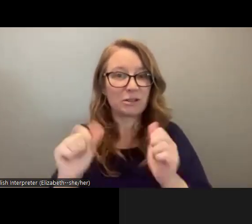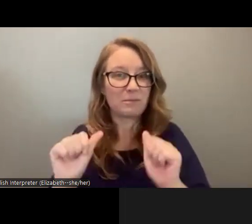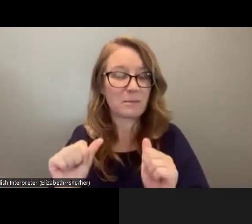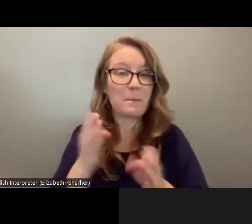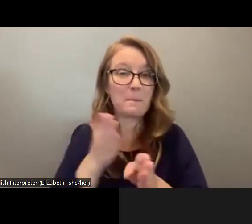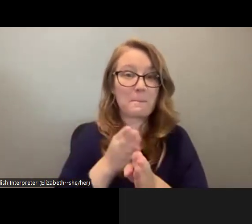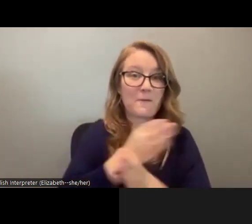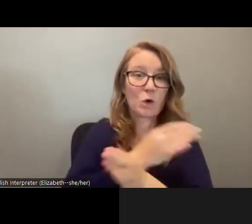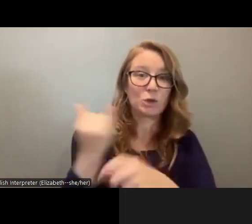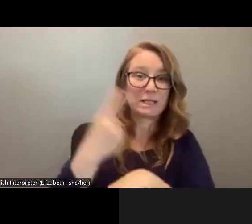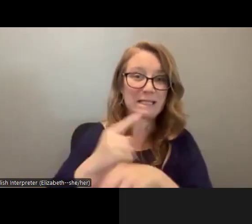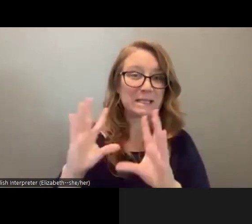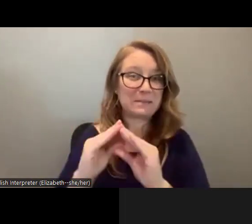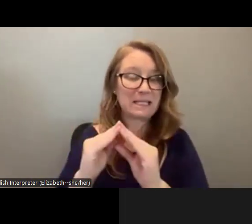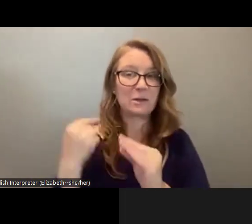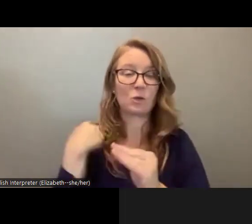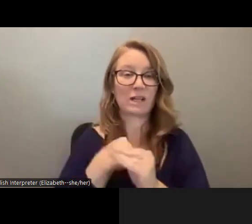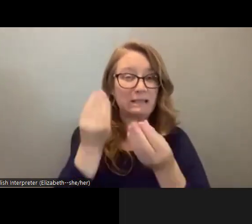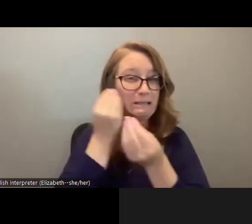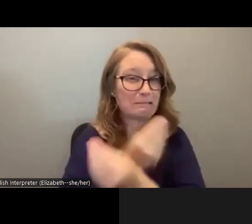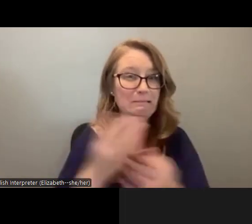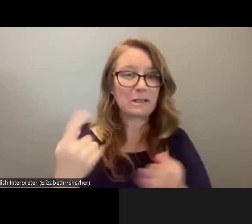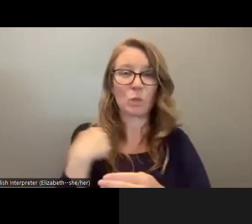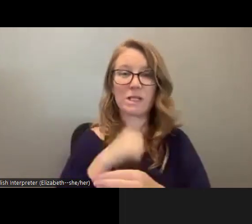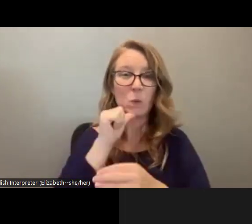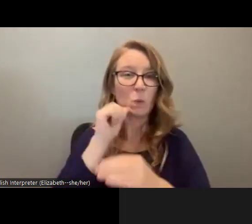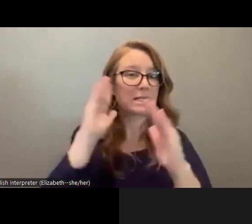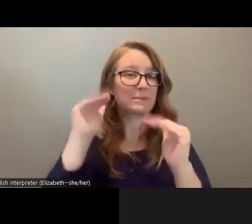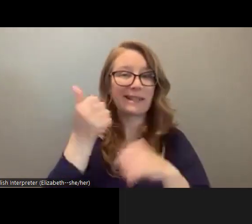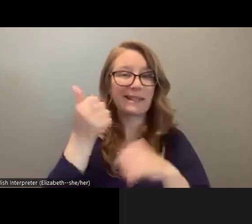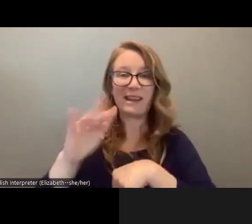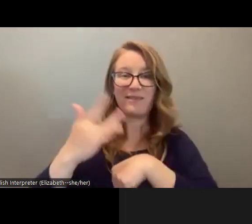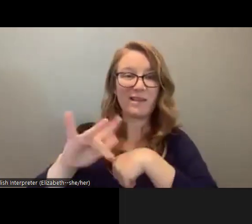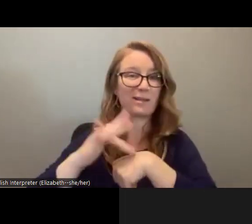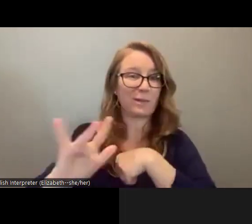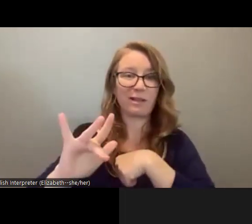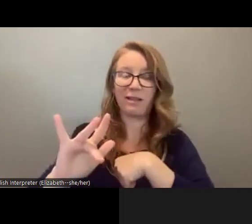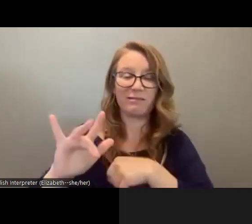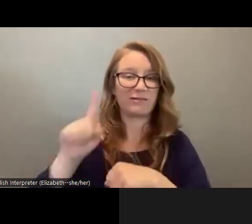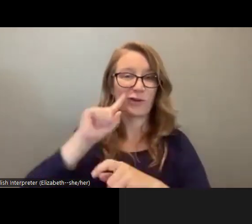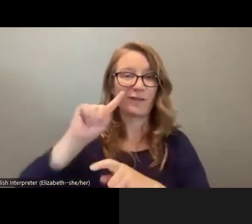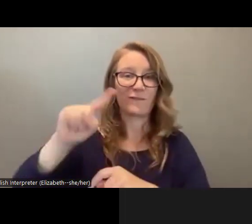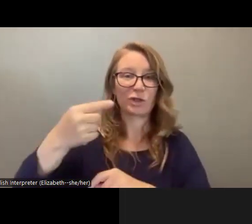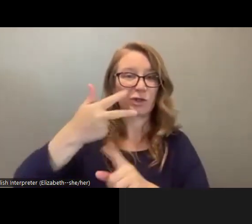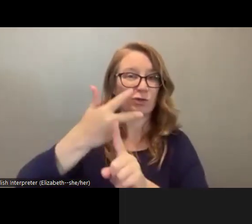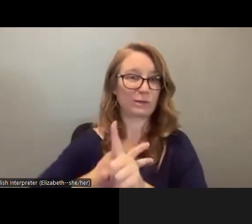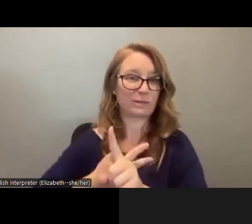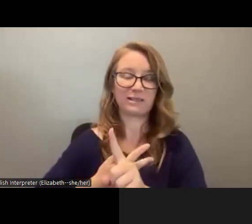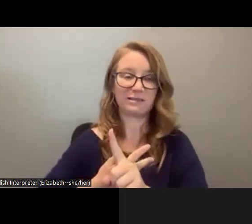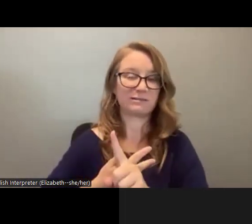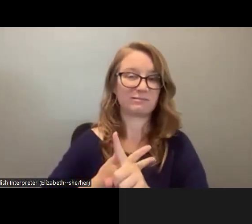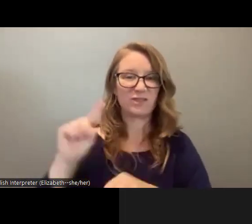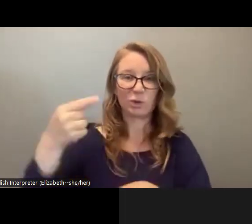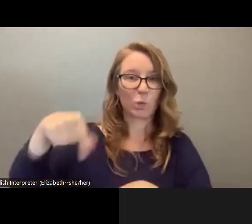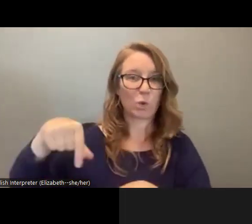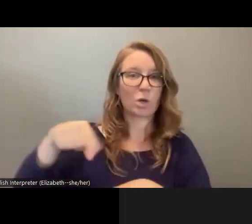to today's meeting that we do not expect to have any spots available in the first quarter, but really wanting to make sure that